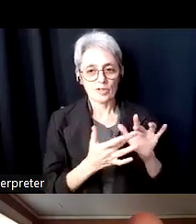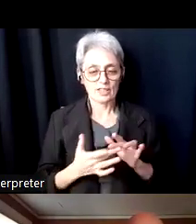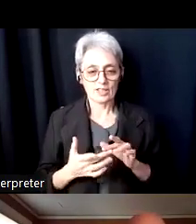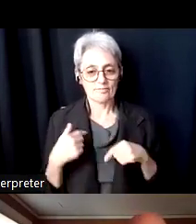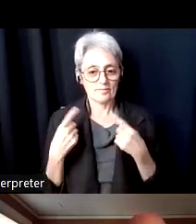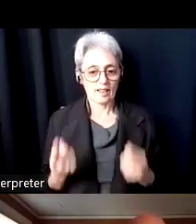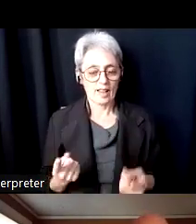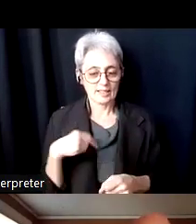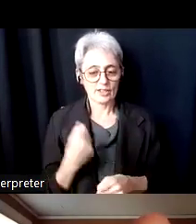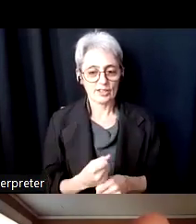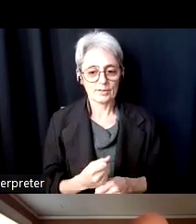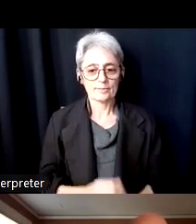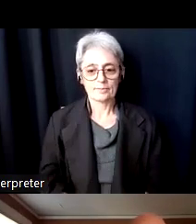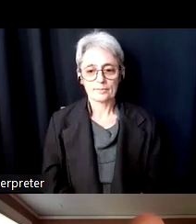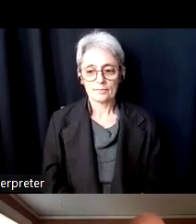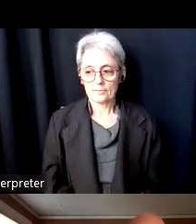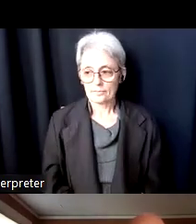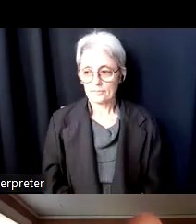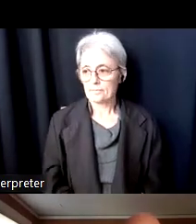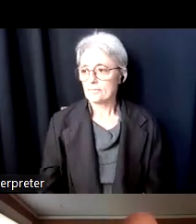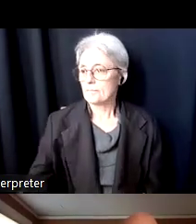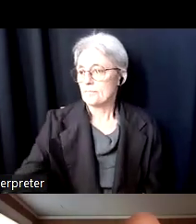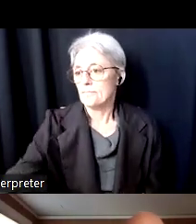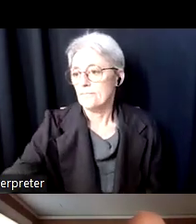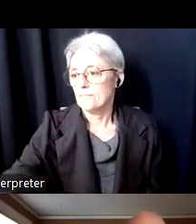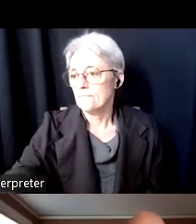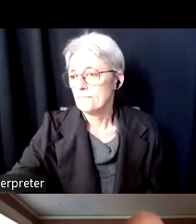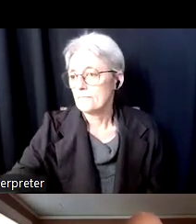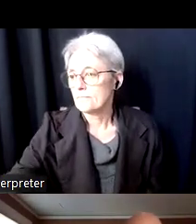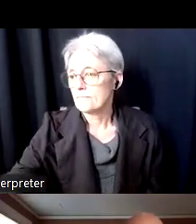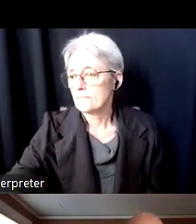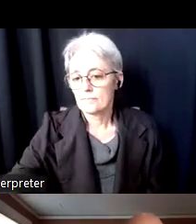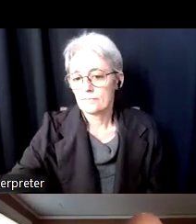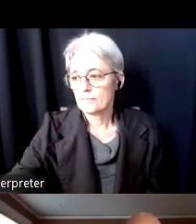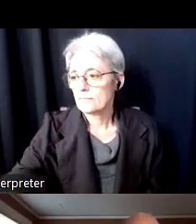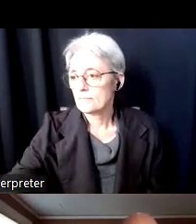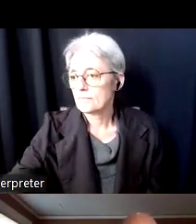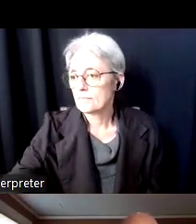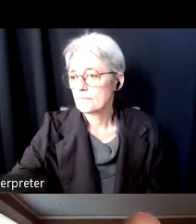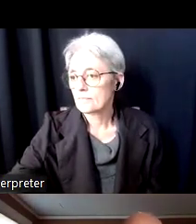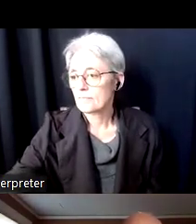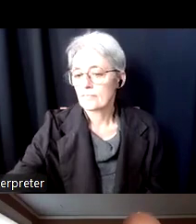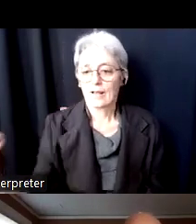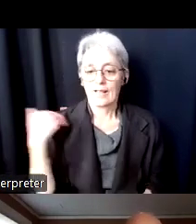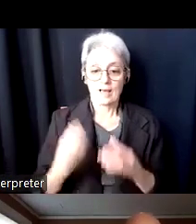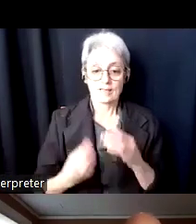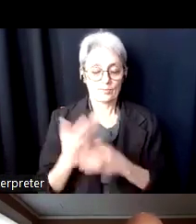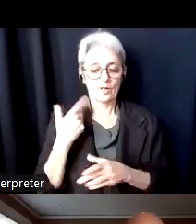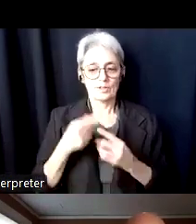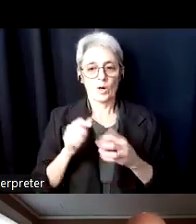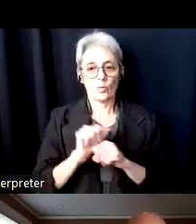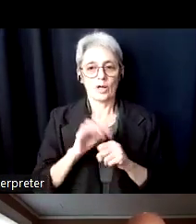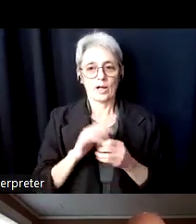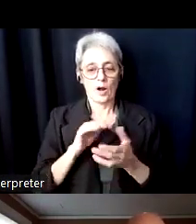year. So we began working on our waiver in earnest last spring. And as part of that process, we did an extensive